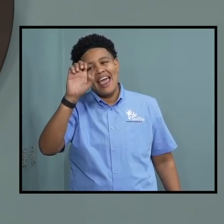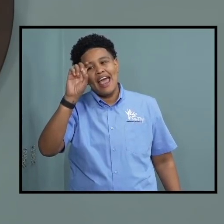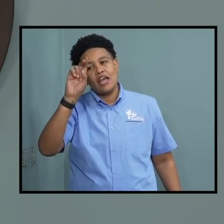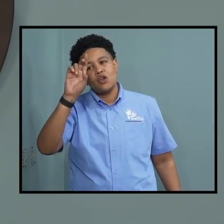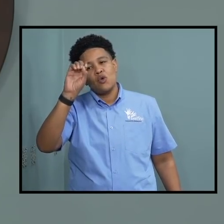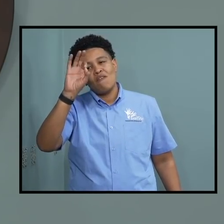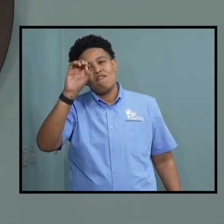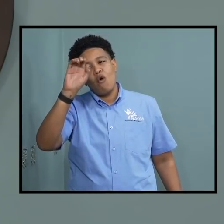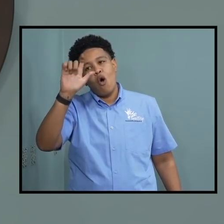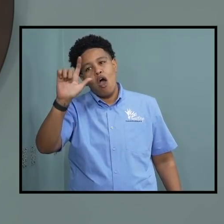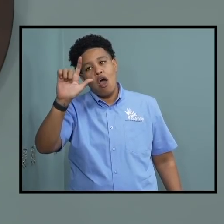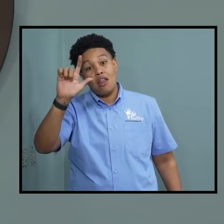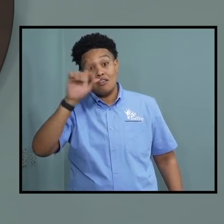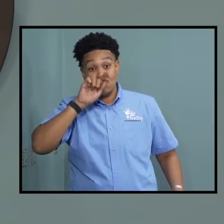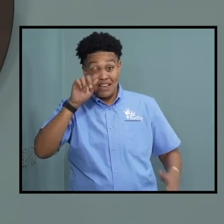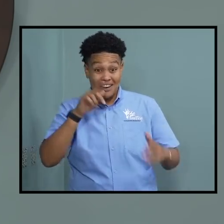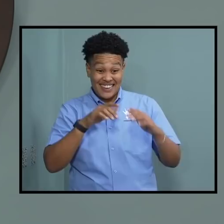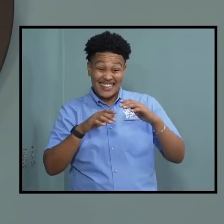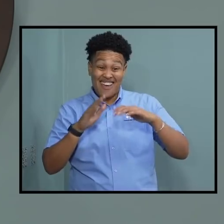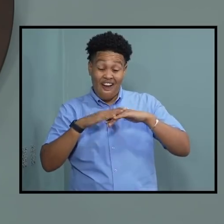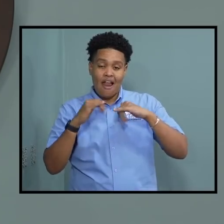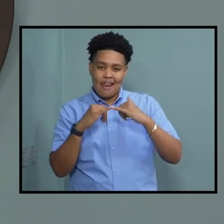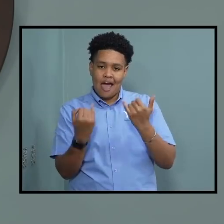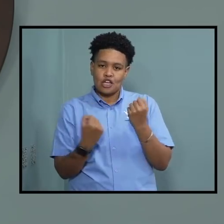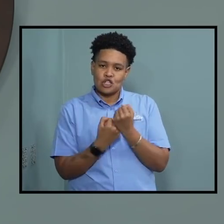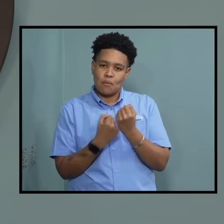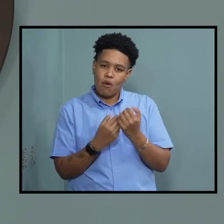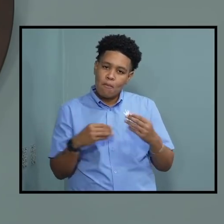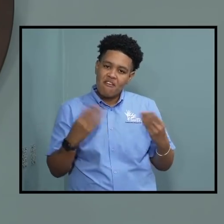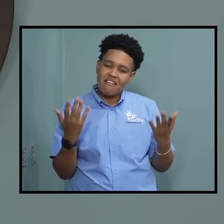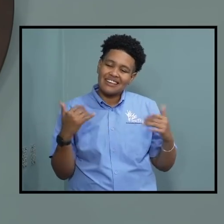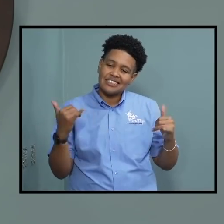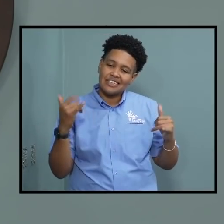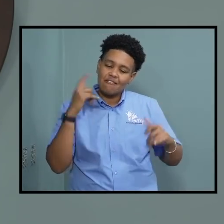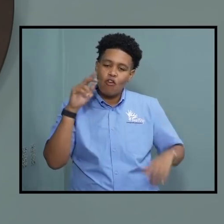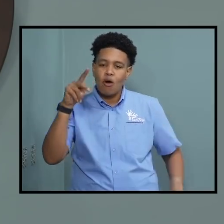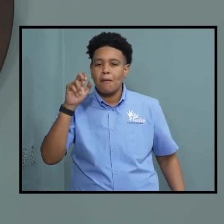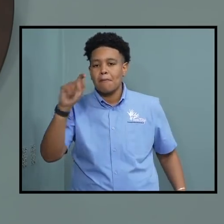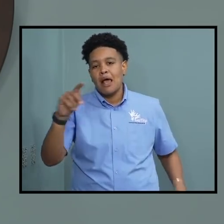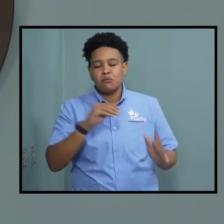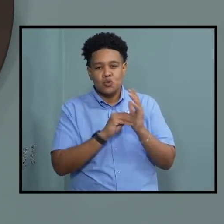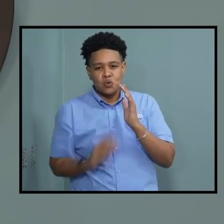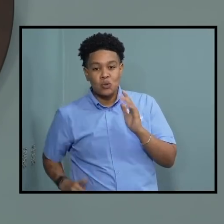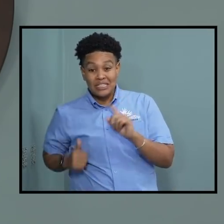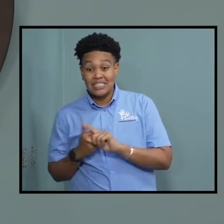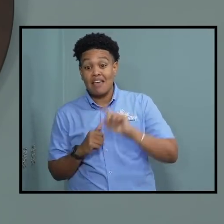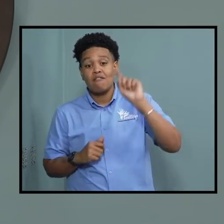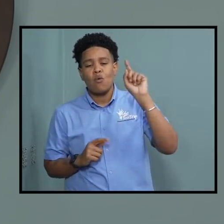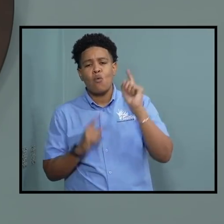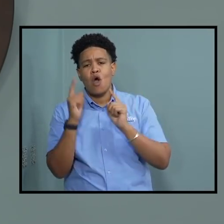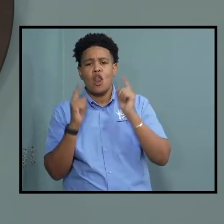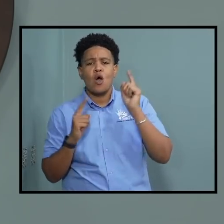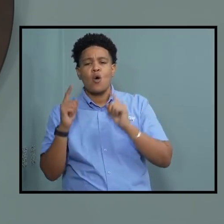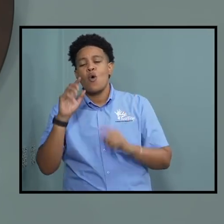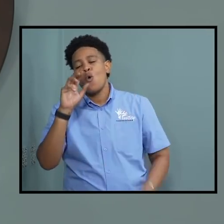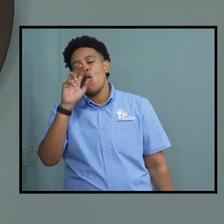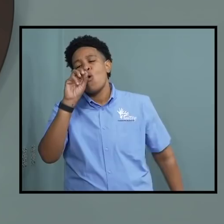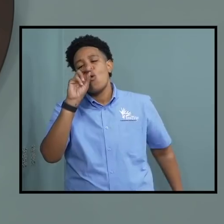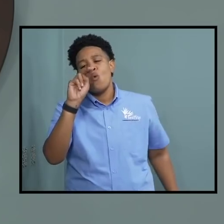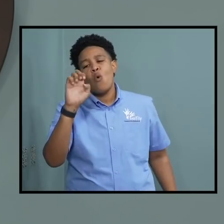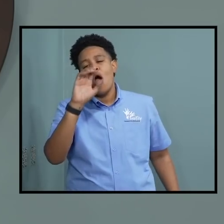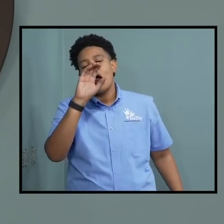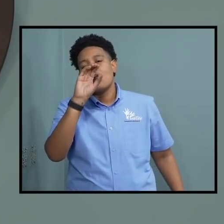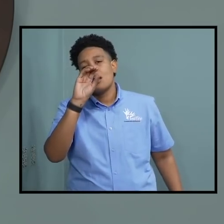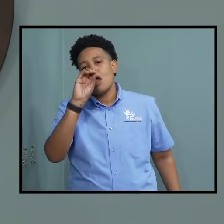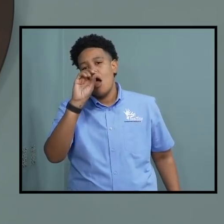continue to offer online support for our PEP students. One-on-One, another company with which the ministry